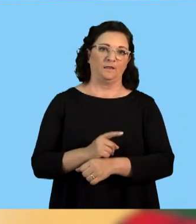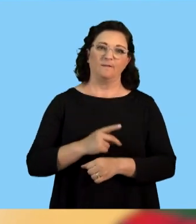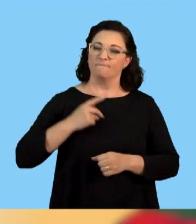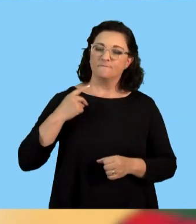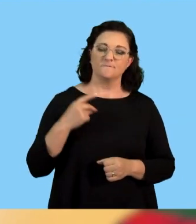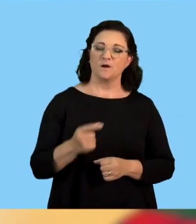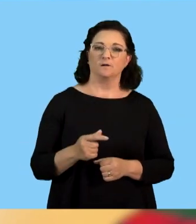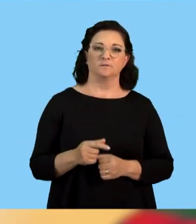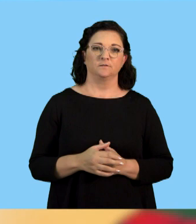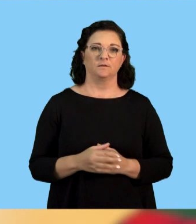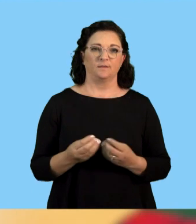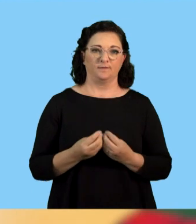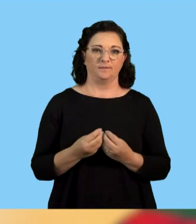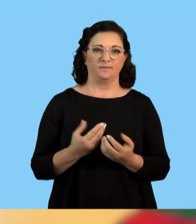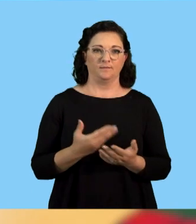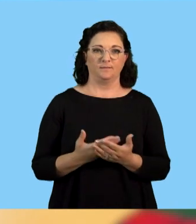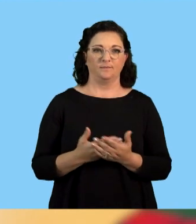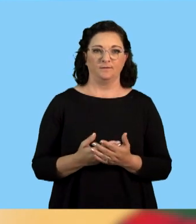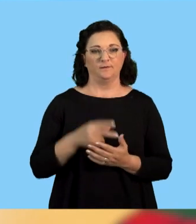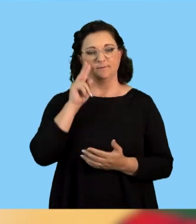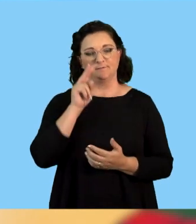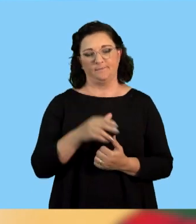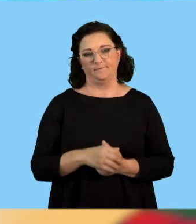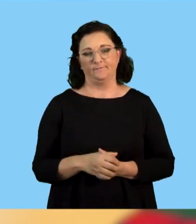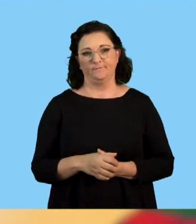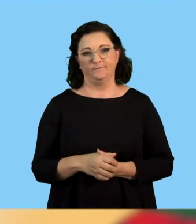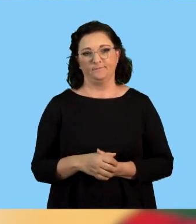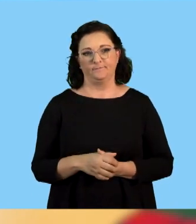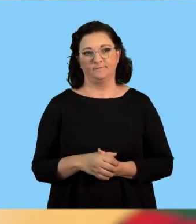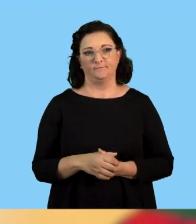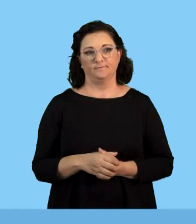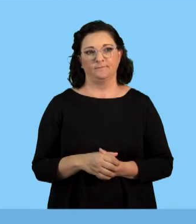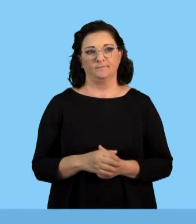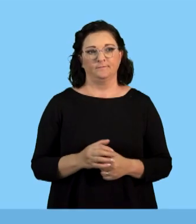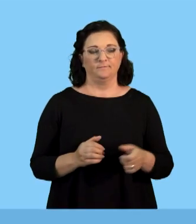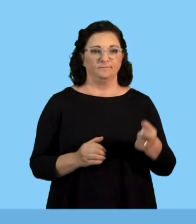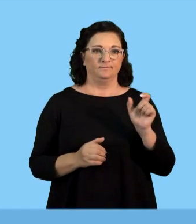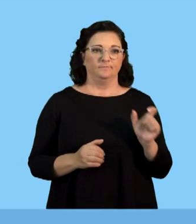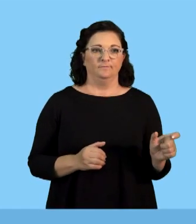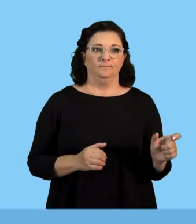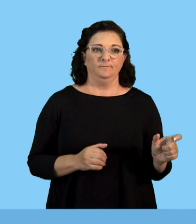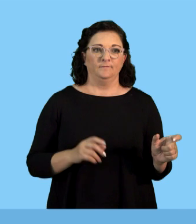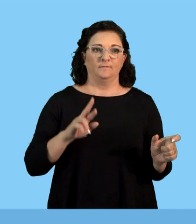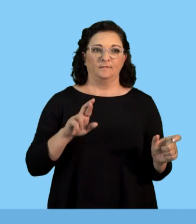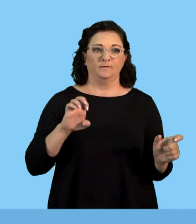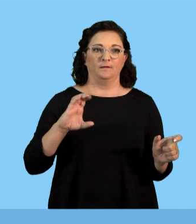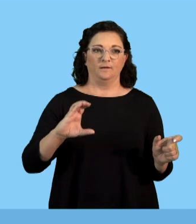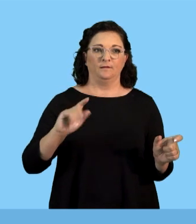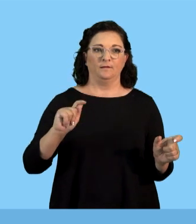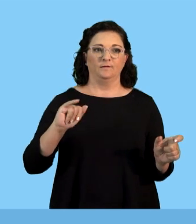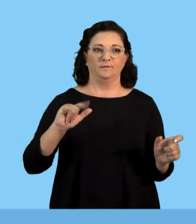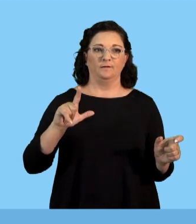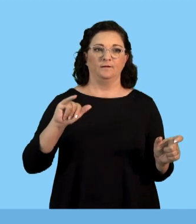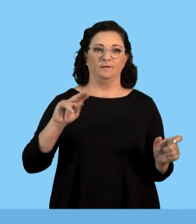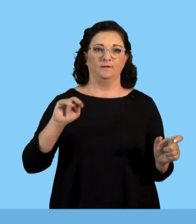fastest object or the most fastest thing that we can ever perceive. We also used the words such as